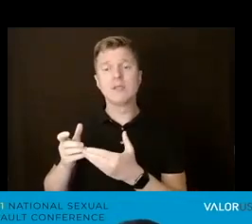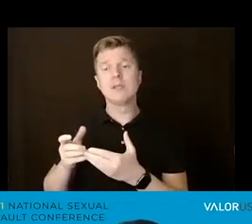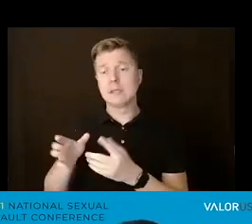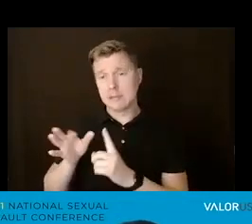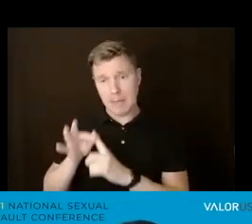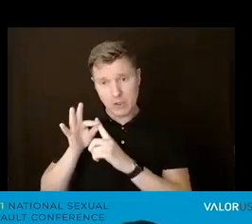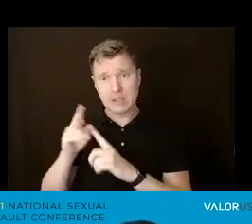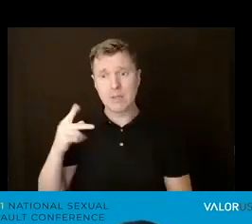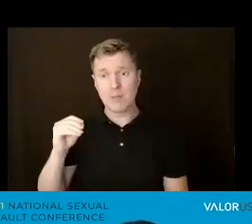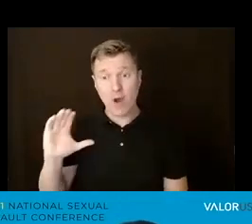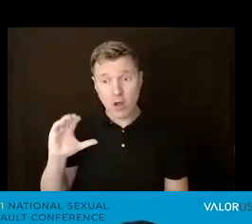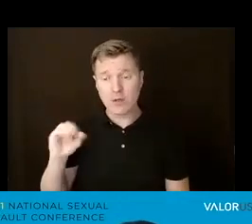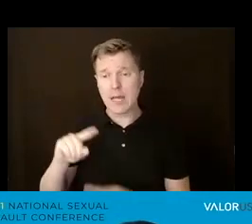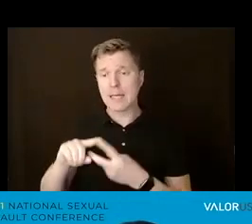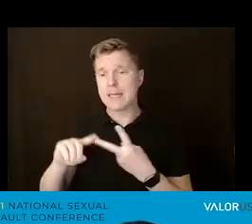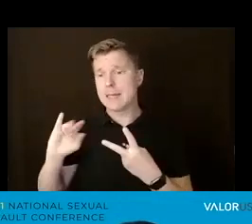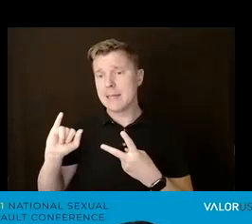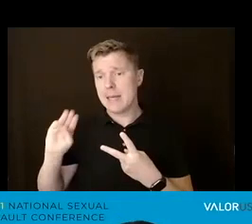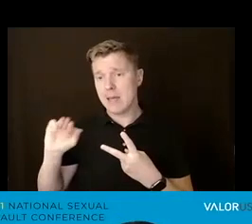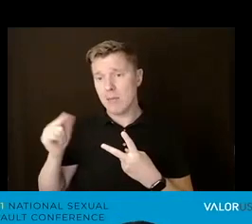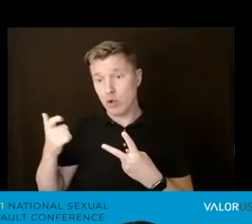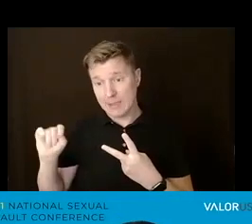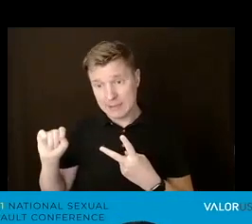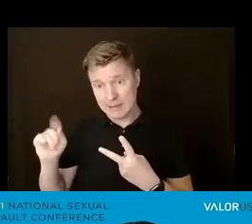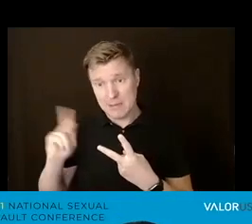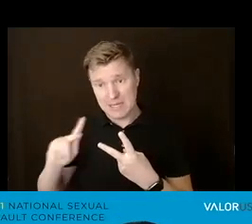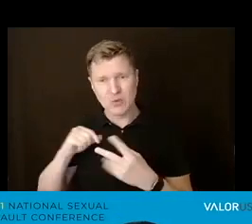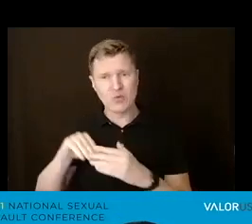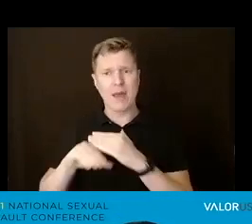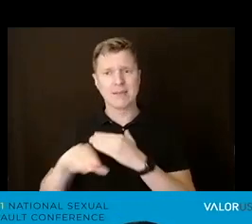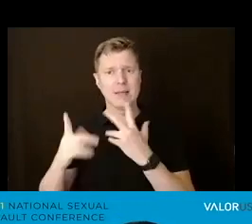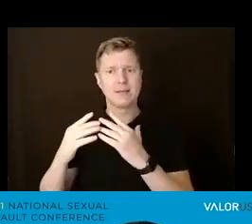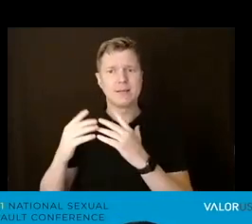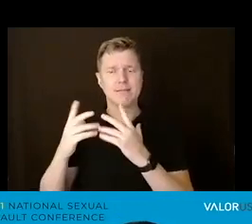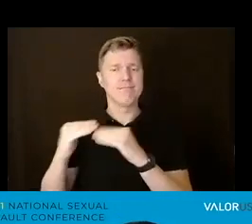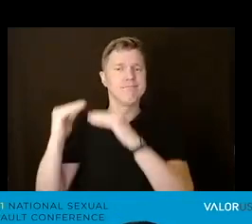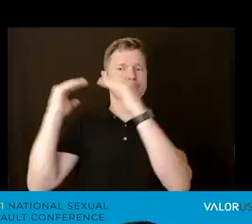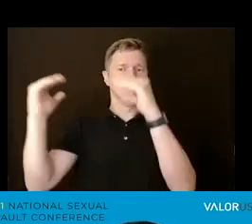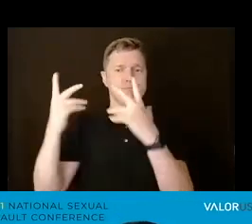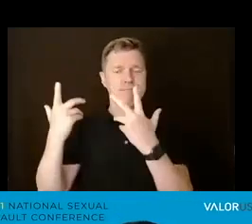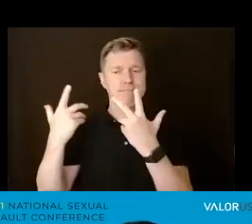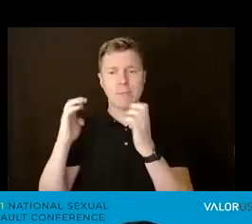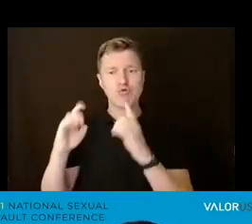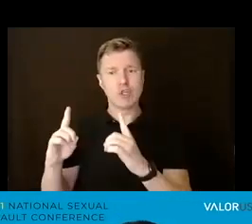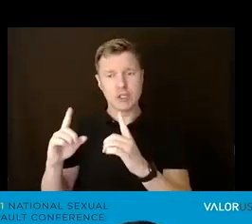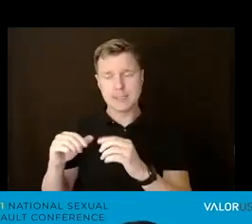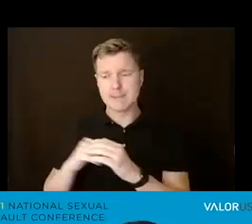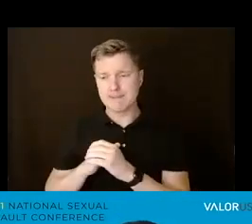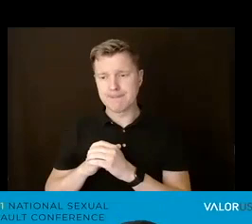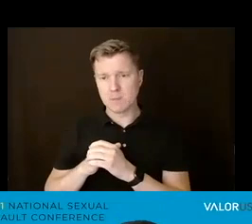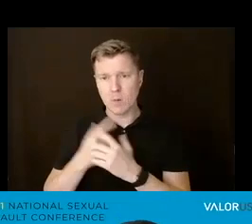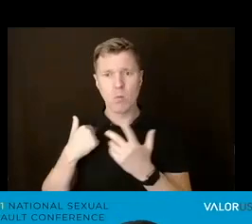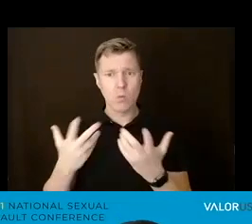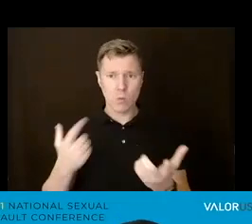color and immigrant folks to access higher education oftentimes. And we wanted to be a place